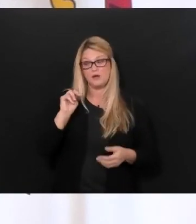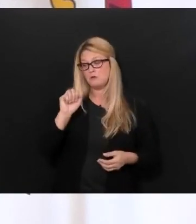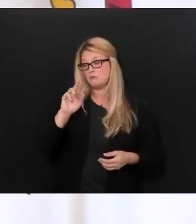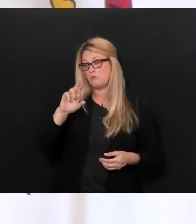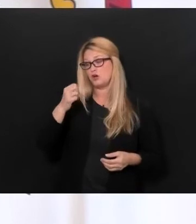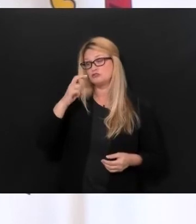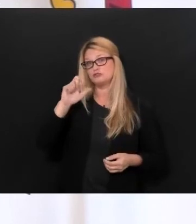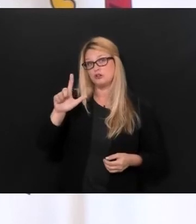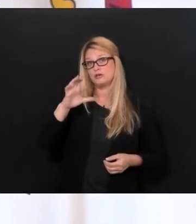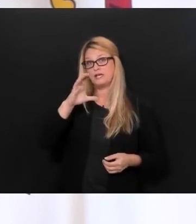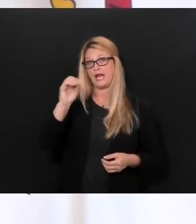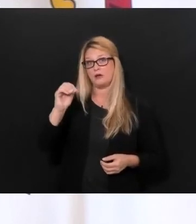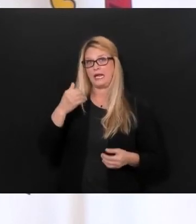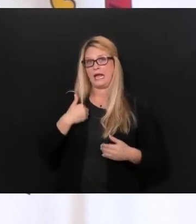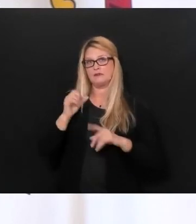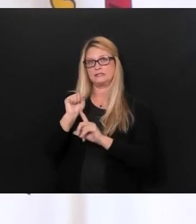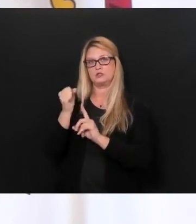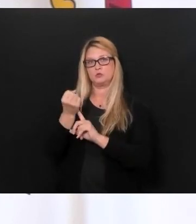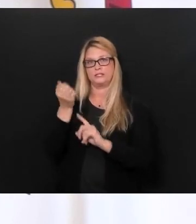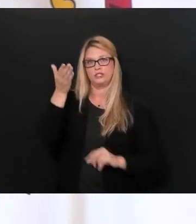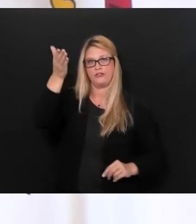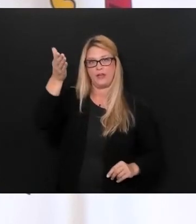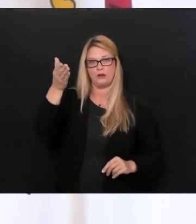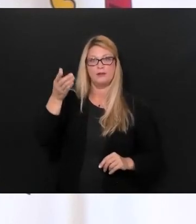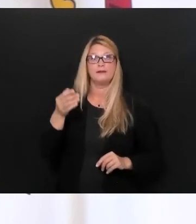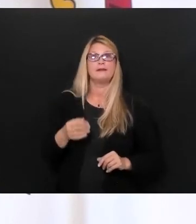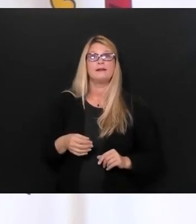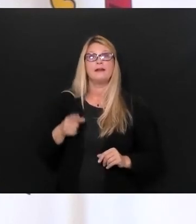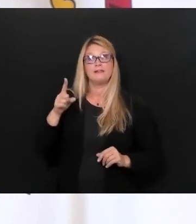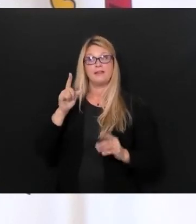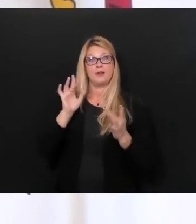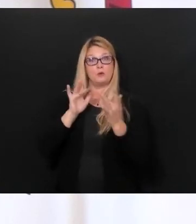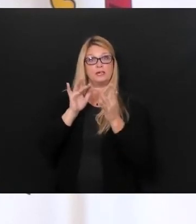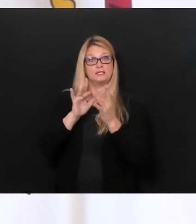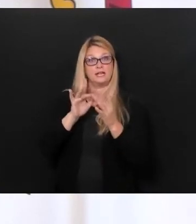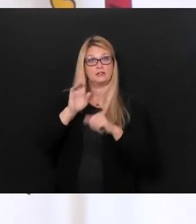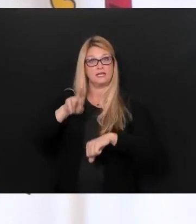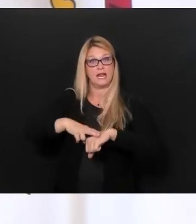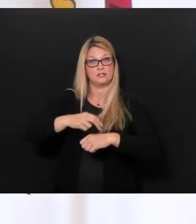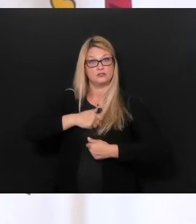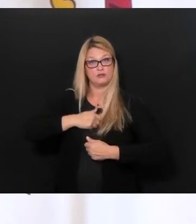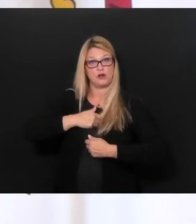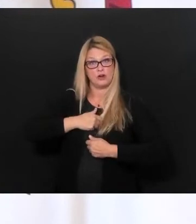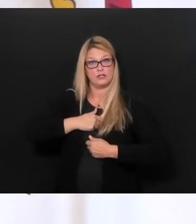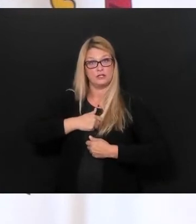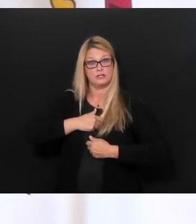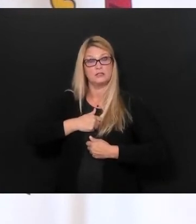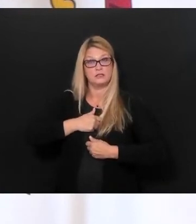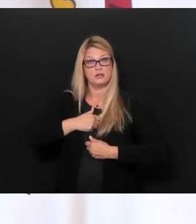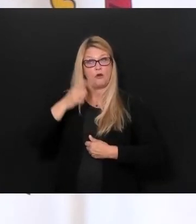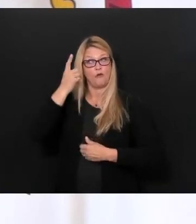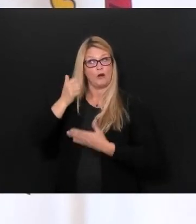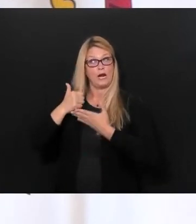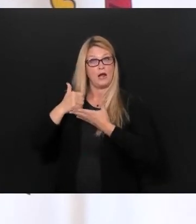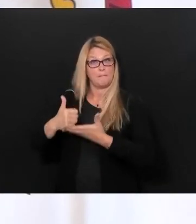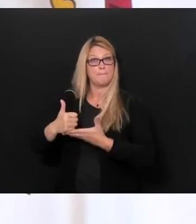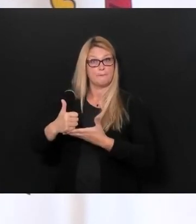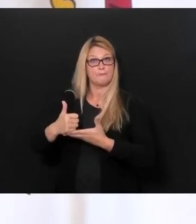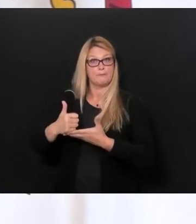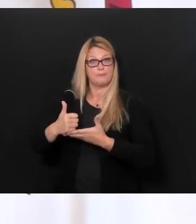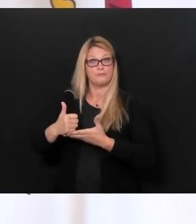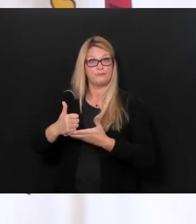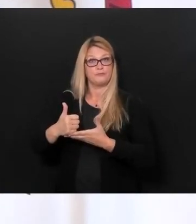County they had reached a situation and they had reached out to the National Guard as a preventative measure and everything